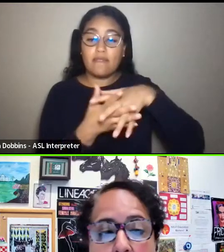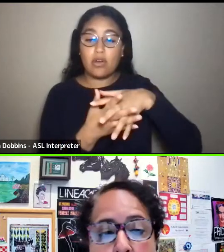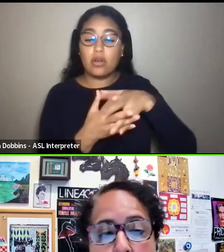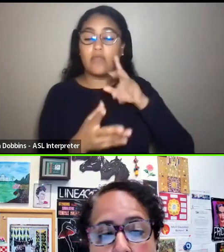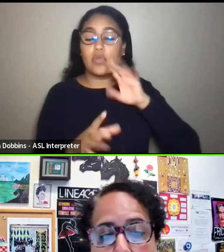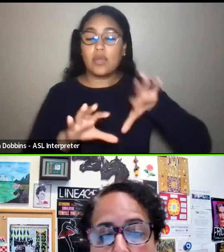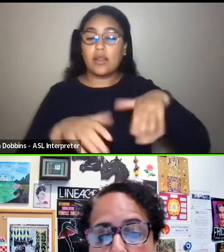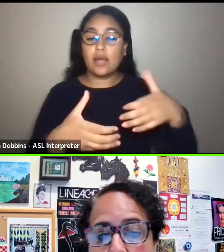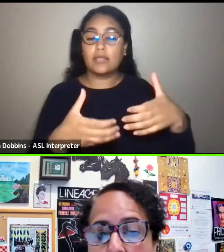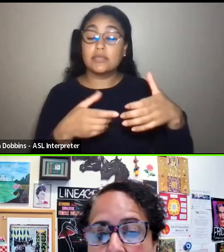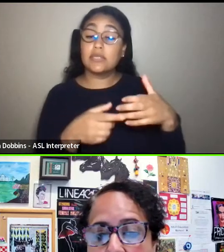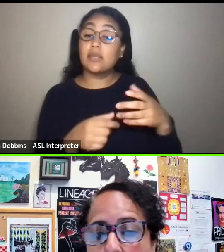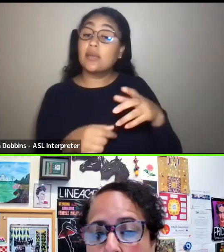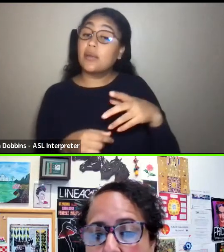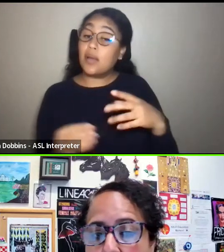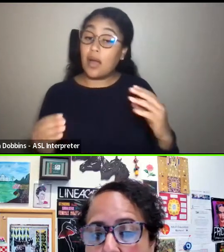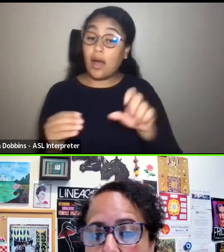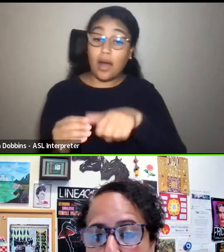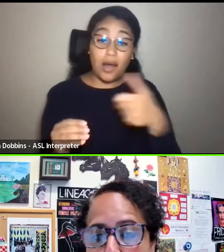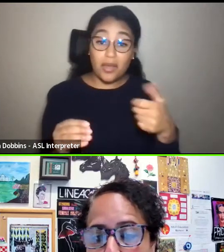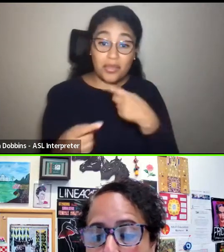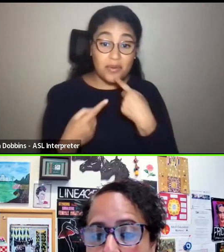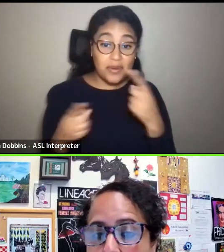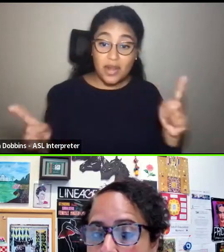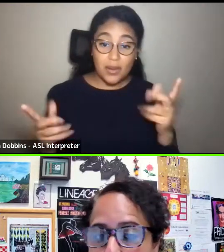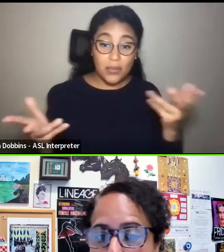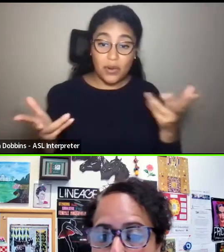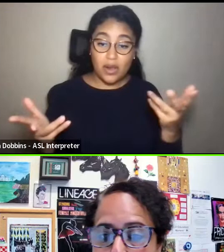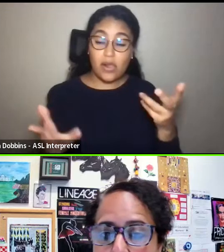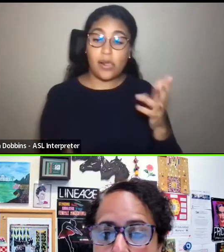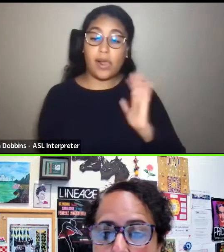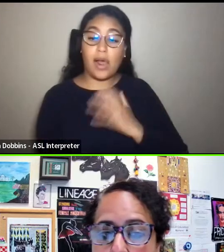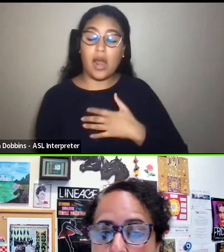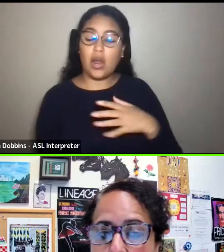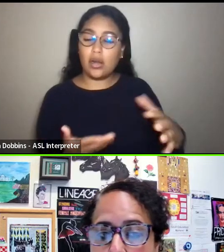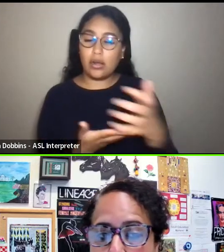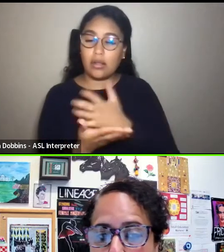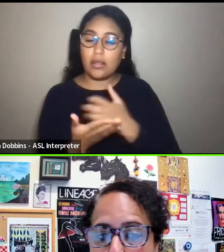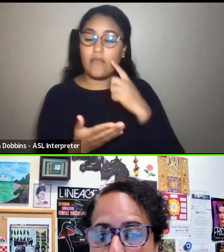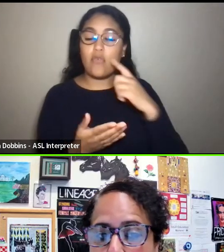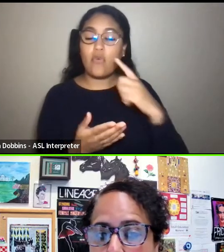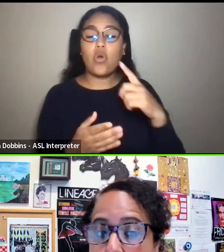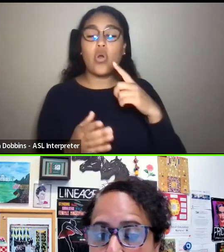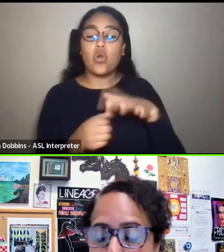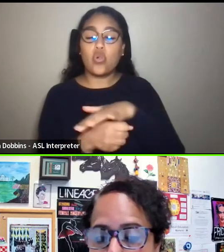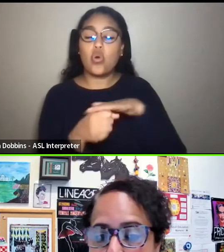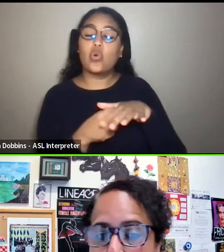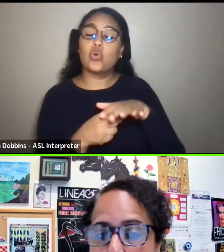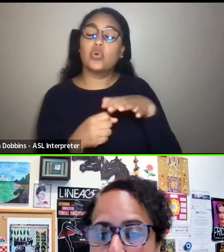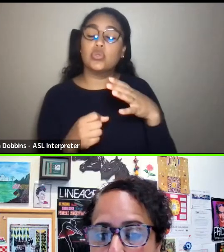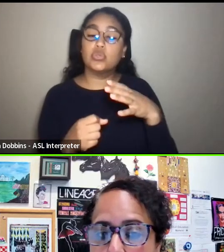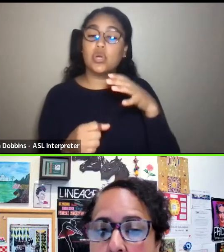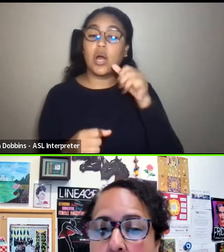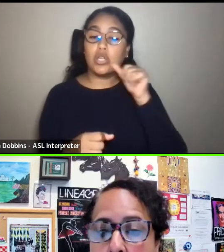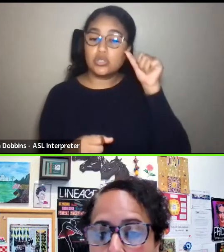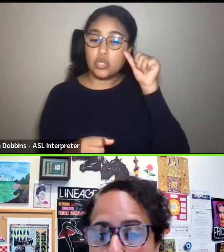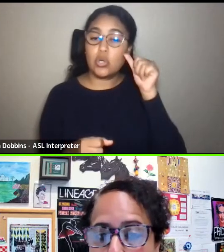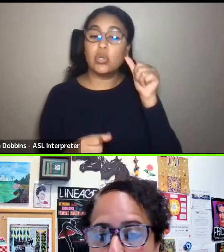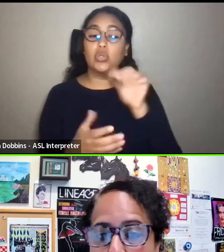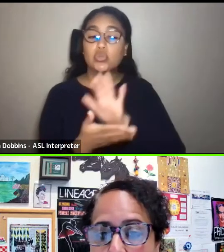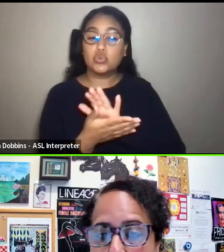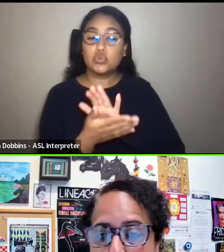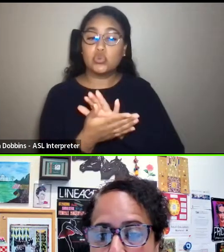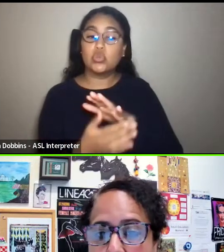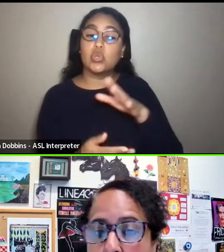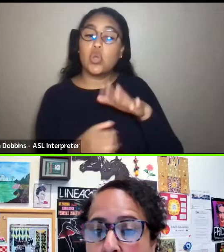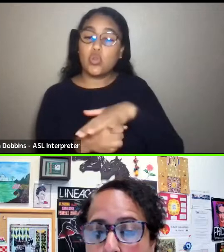classes. In further news, our Excel Regional Consortium, a collective of local adult schools, including San Mateo Adult,